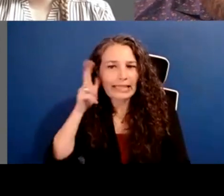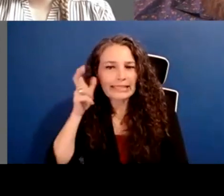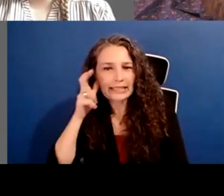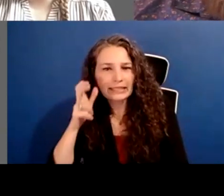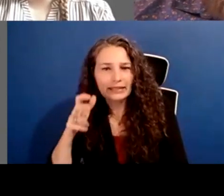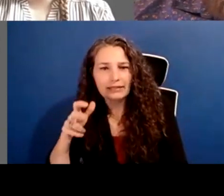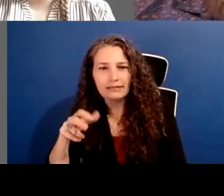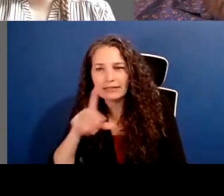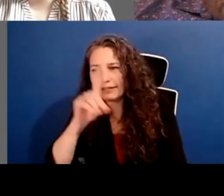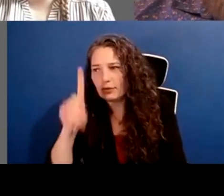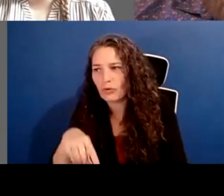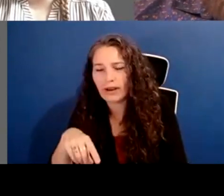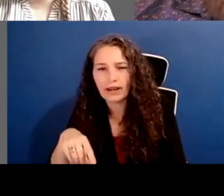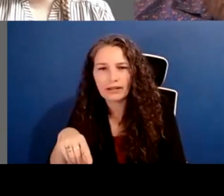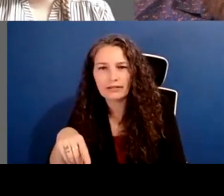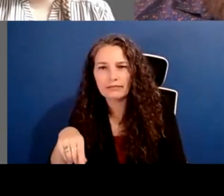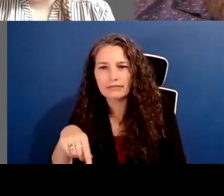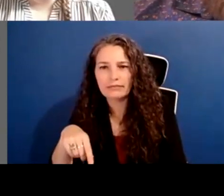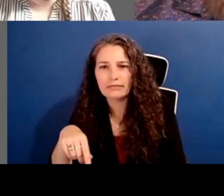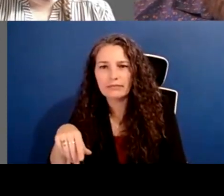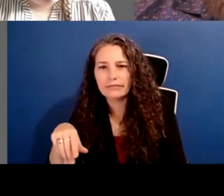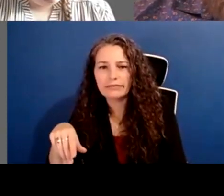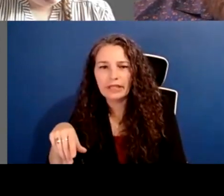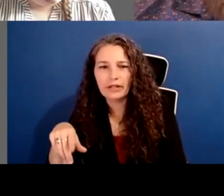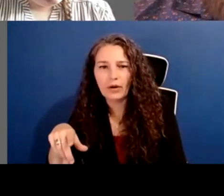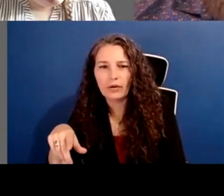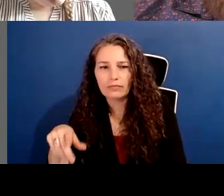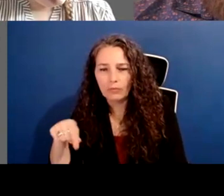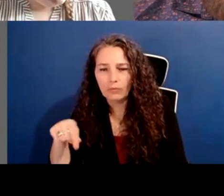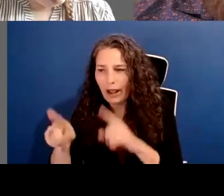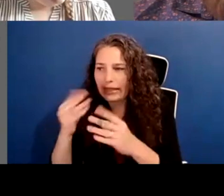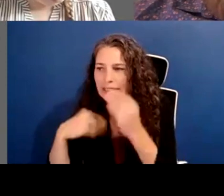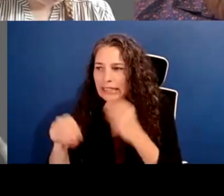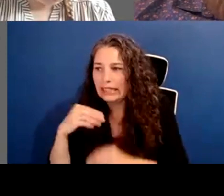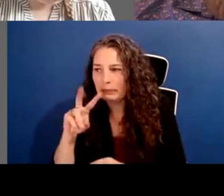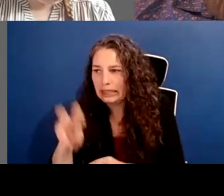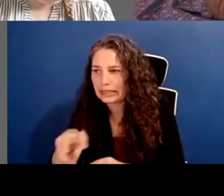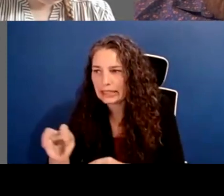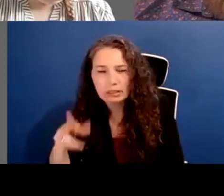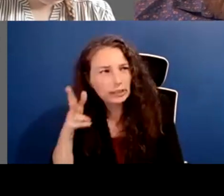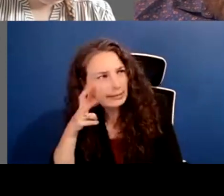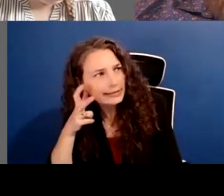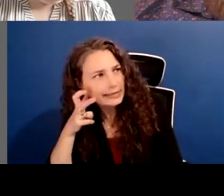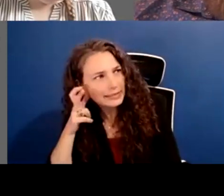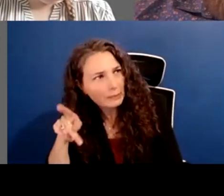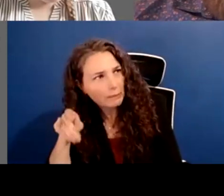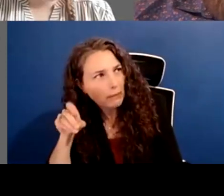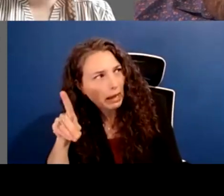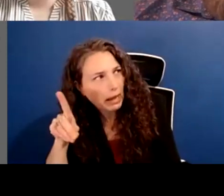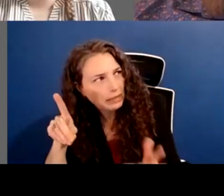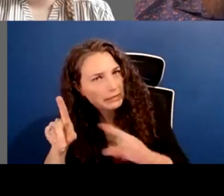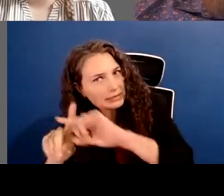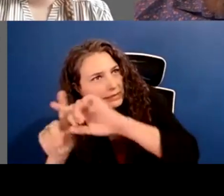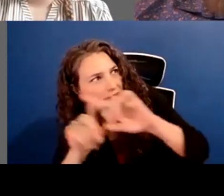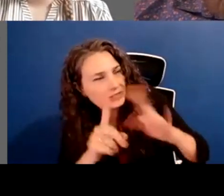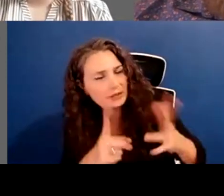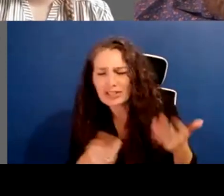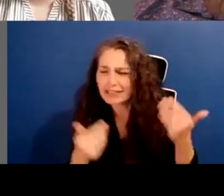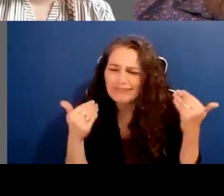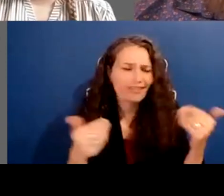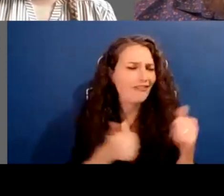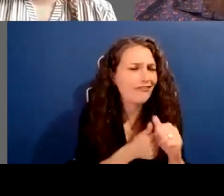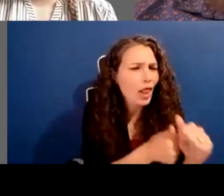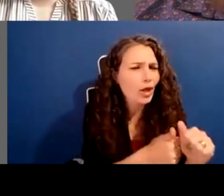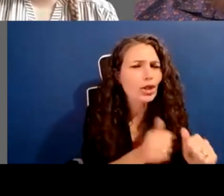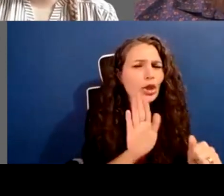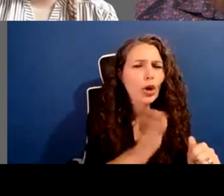really yeah, follow your curiosity. I used Zencaster, and